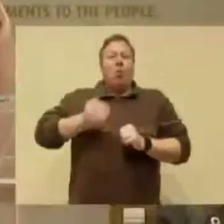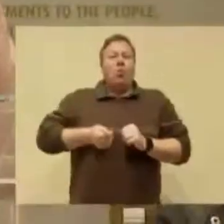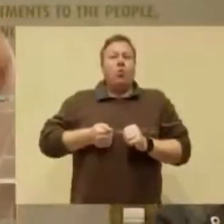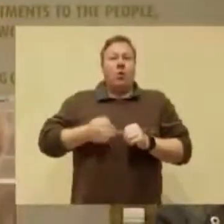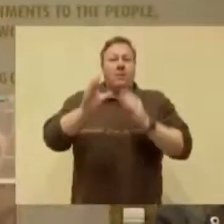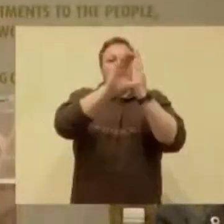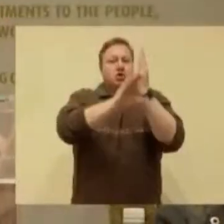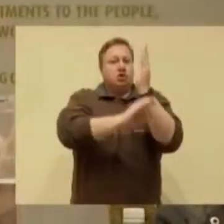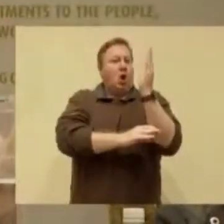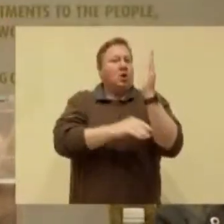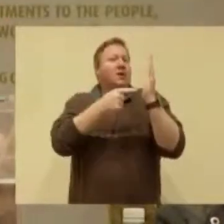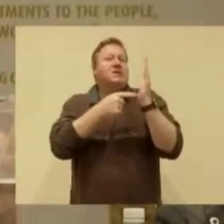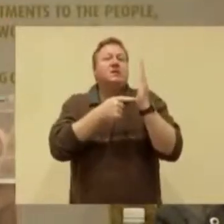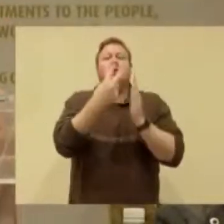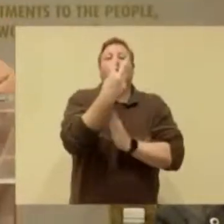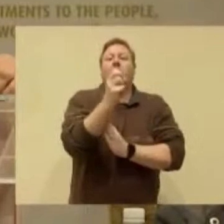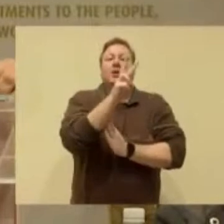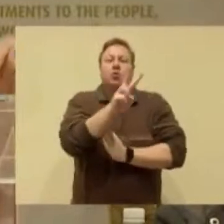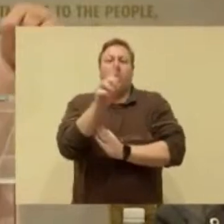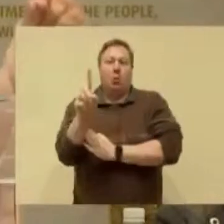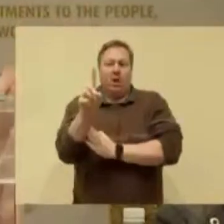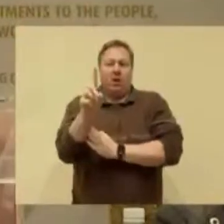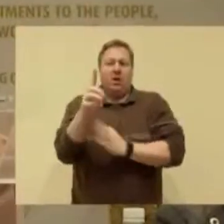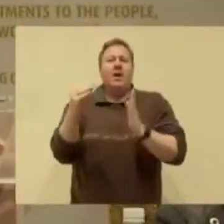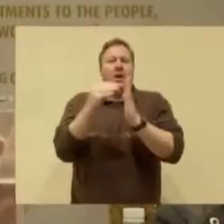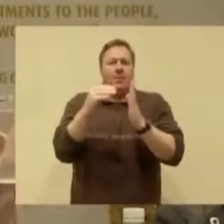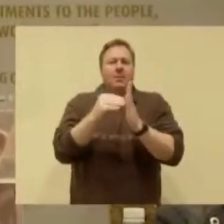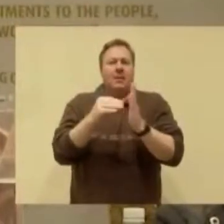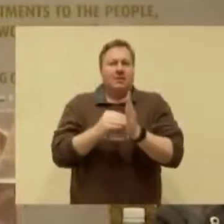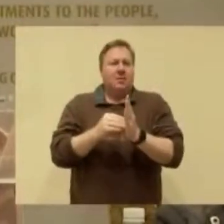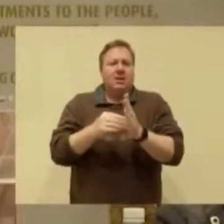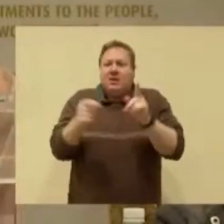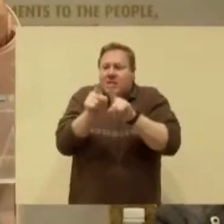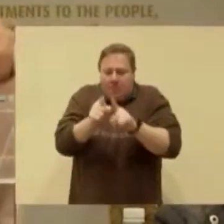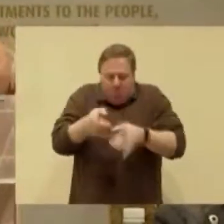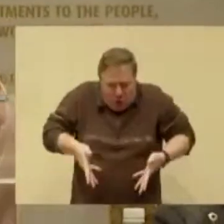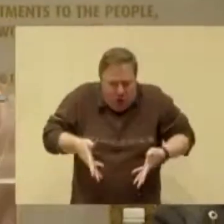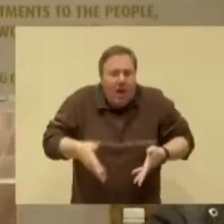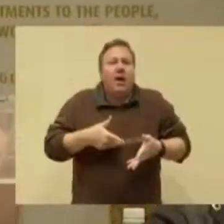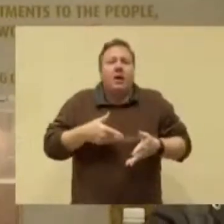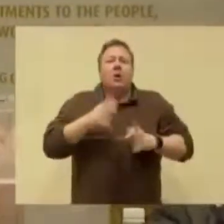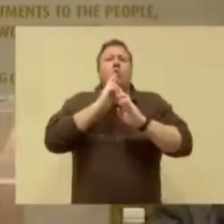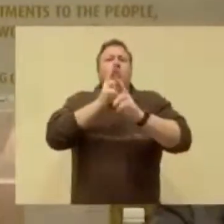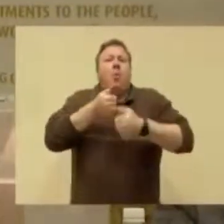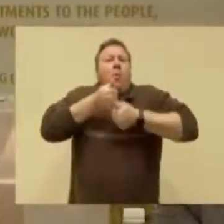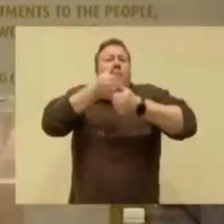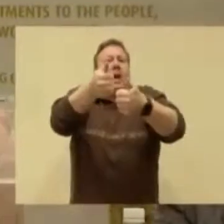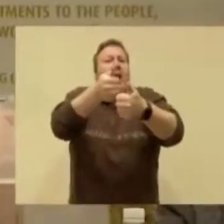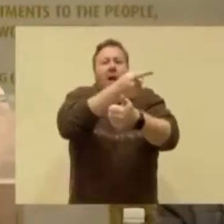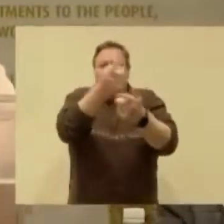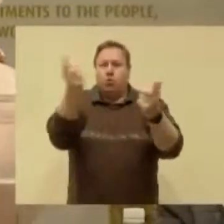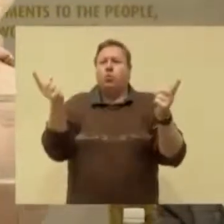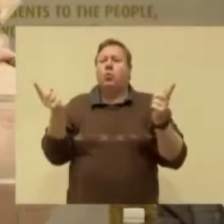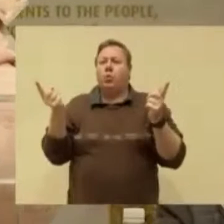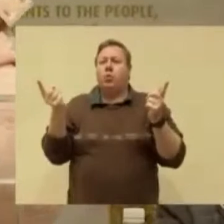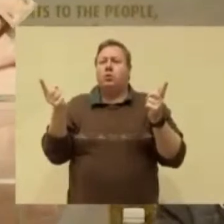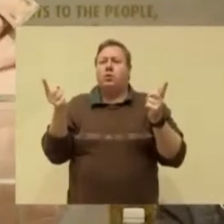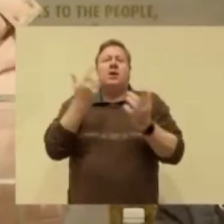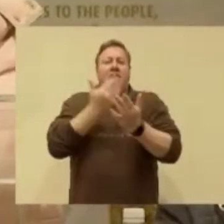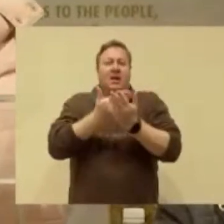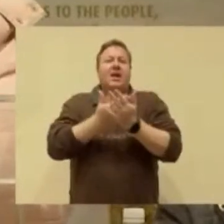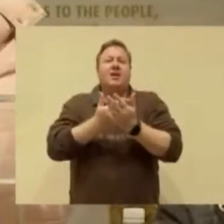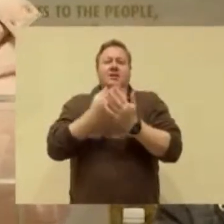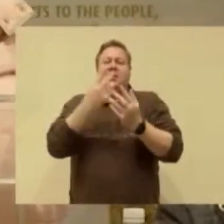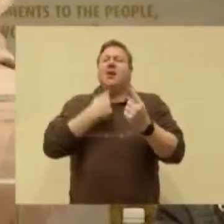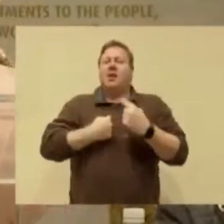through a report back session is the one that we are having now so that we can hear and you will tell us yes indeed we hear